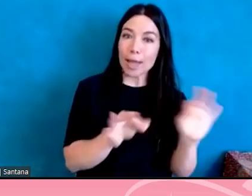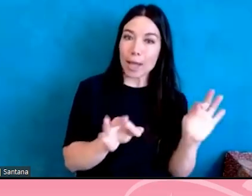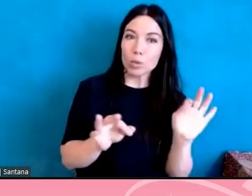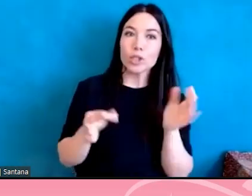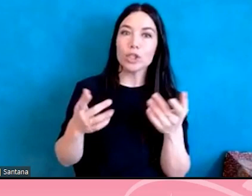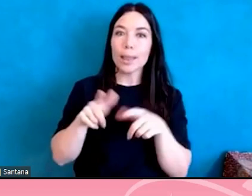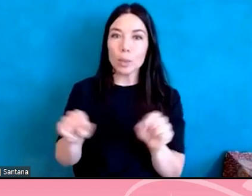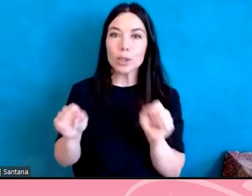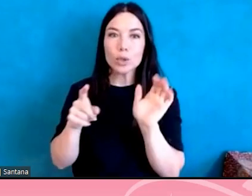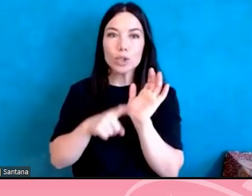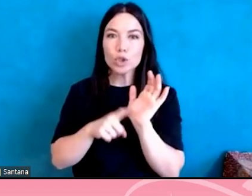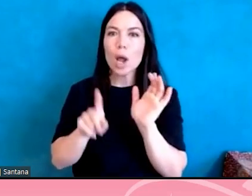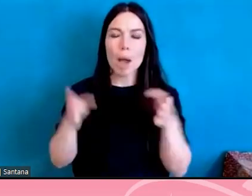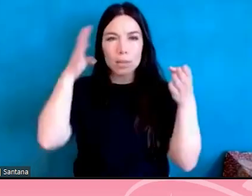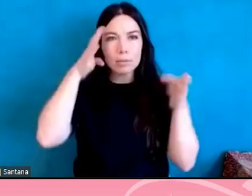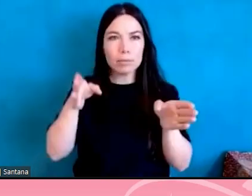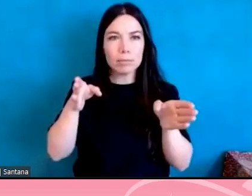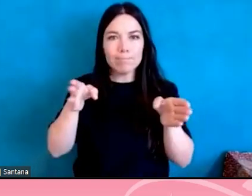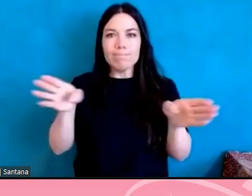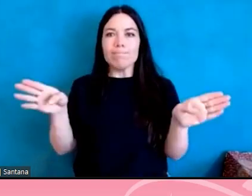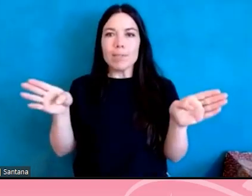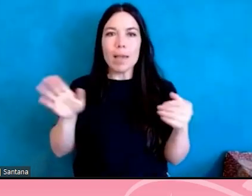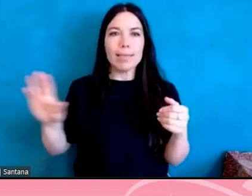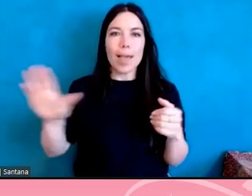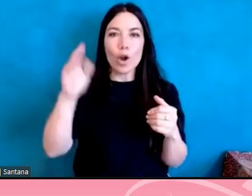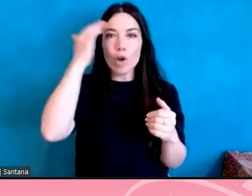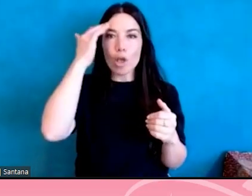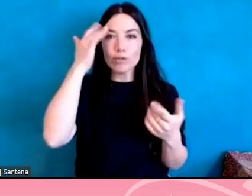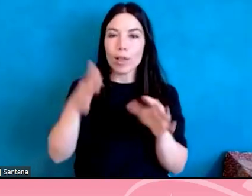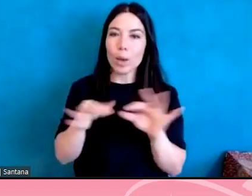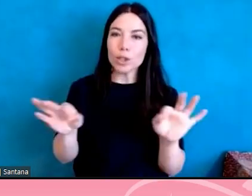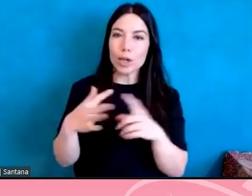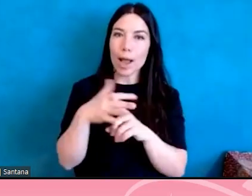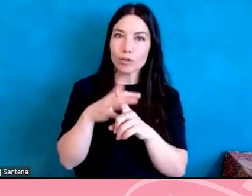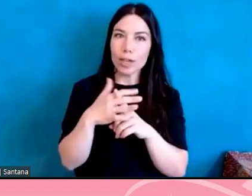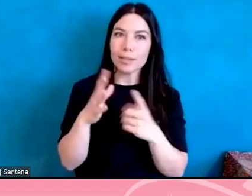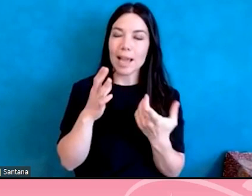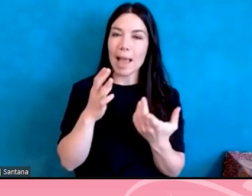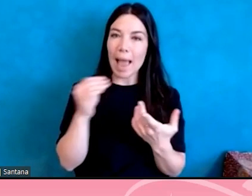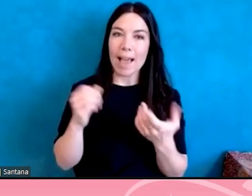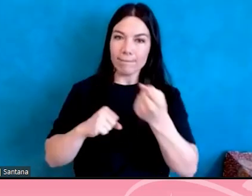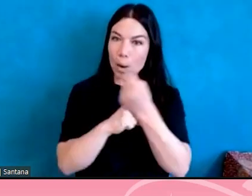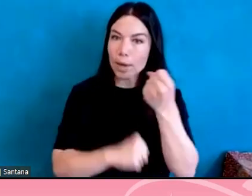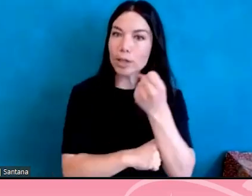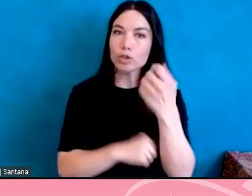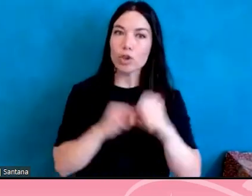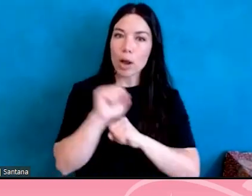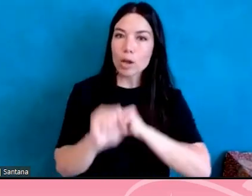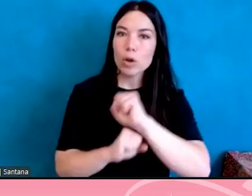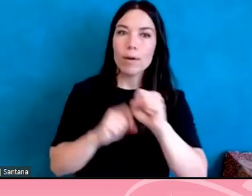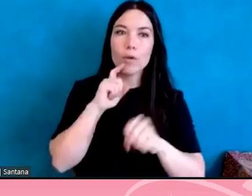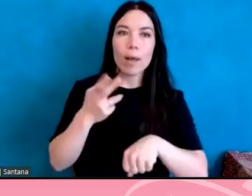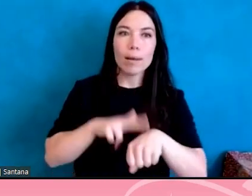their notions of linguistic competence, a foundational construct in native speaker ideology. In order